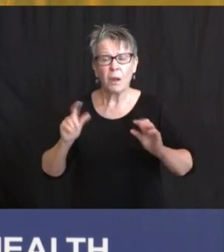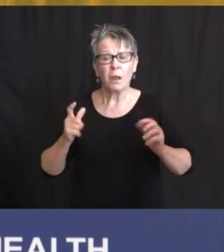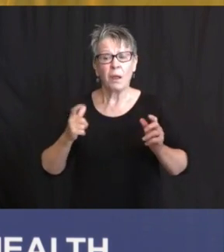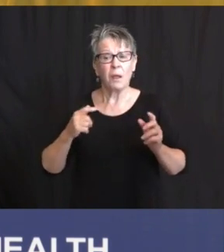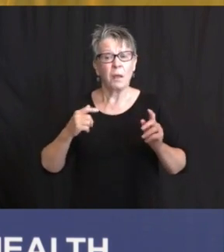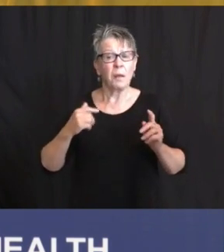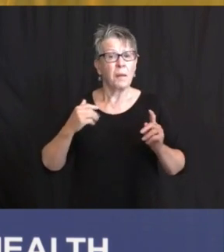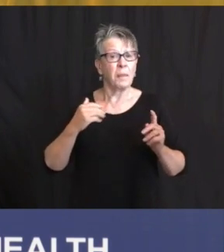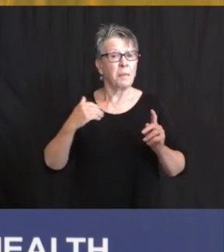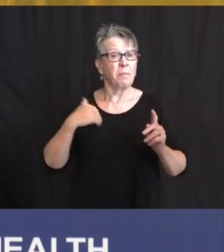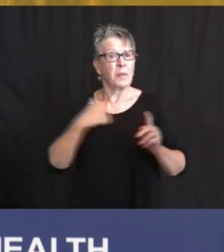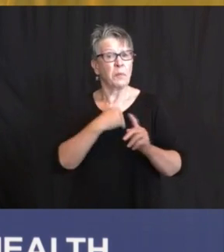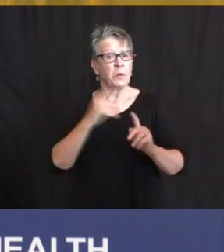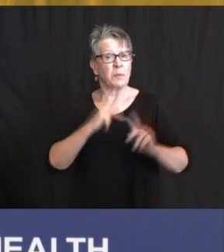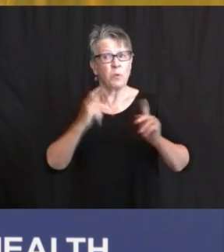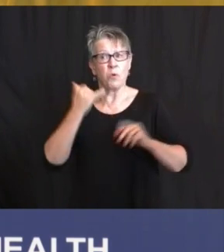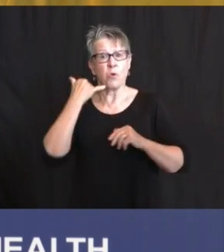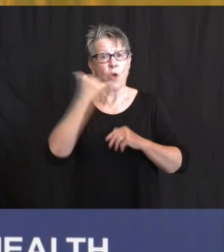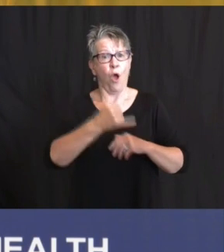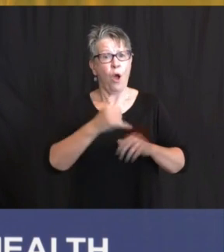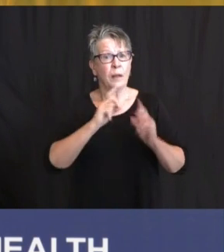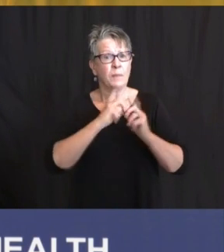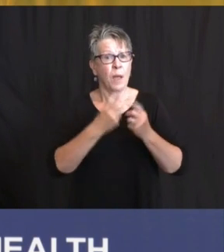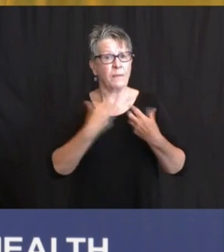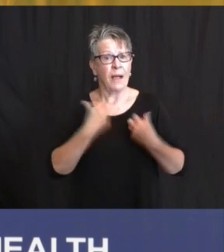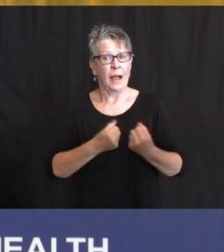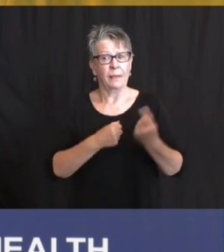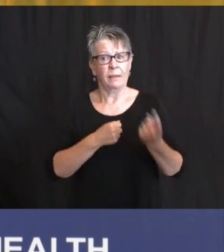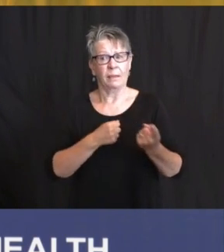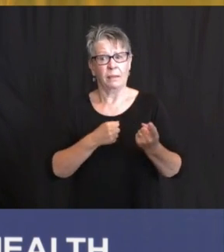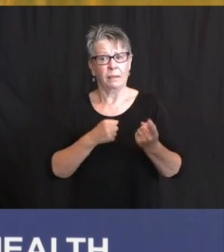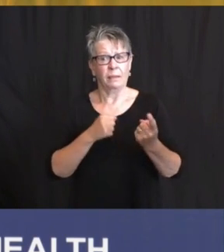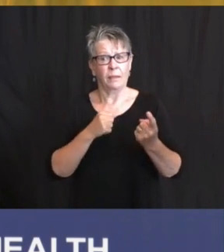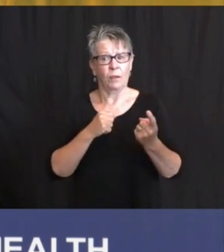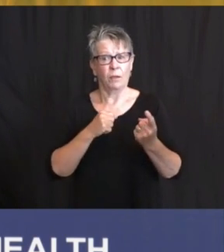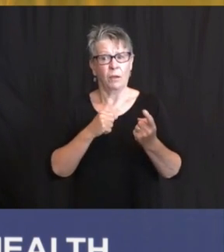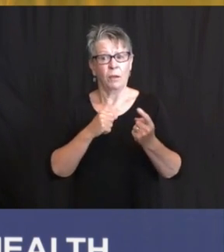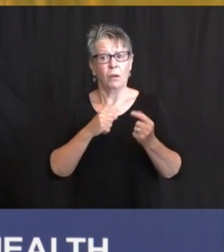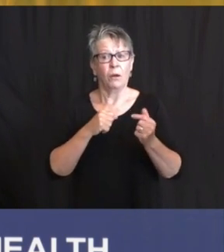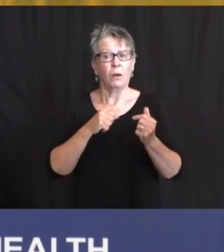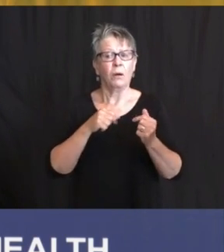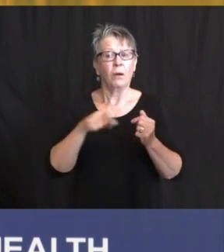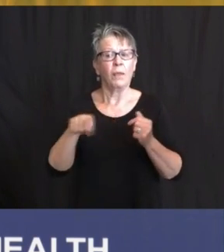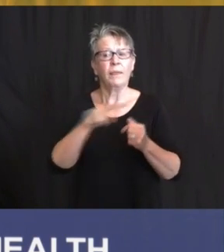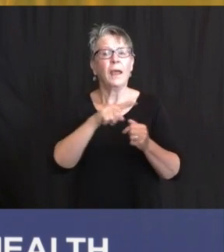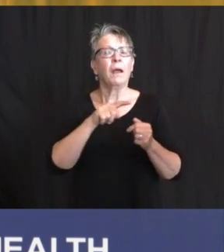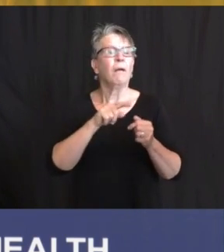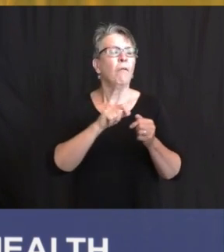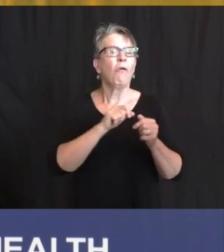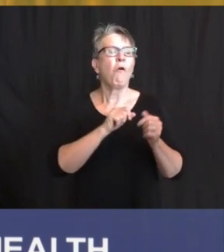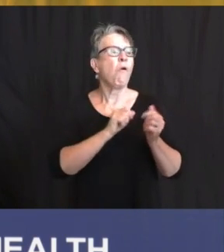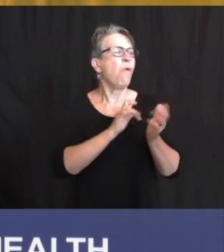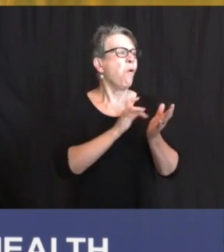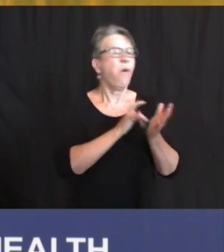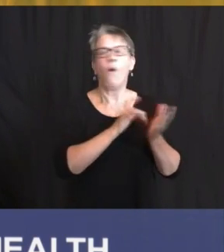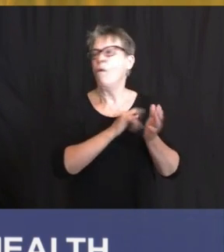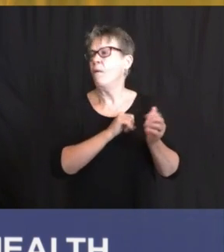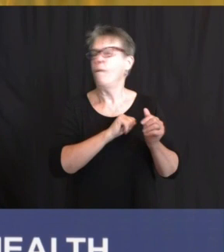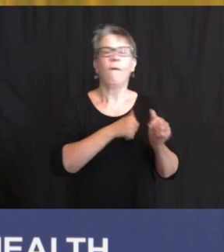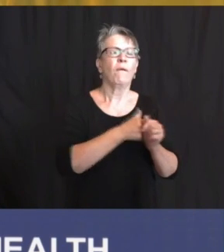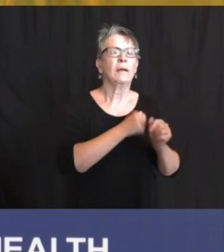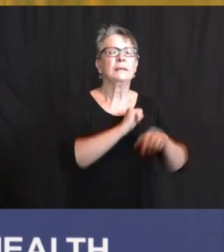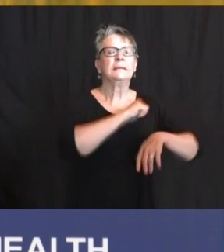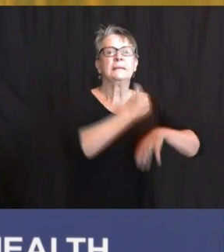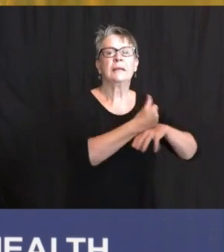family or friends during the pandemic? As you know, the state has the Abbott Labs ID Now testing equipment that has been able to